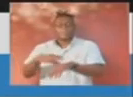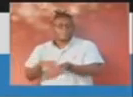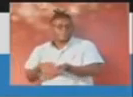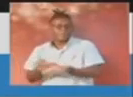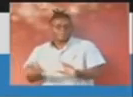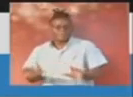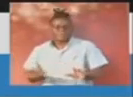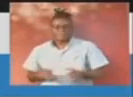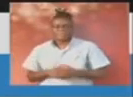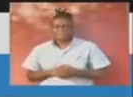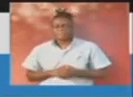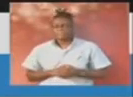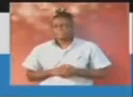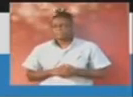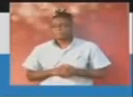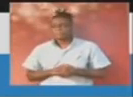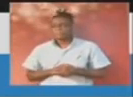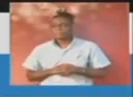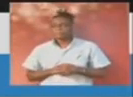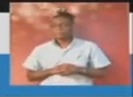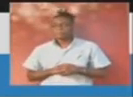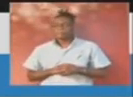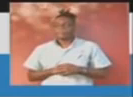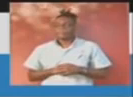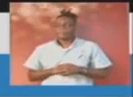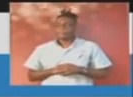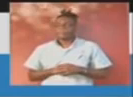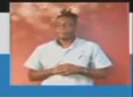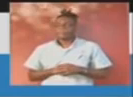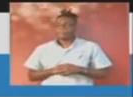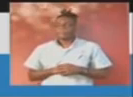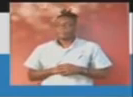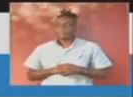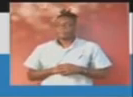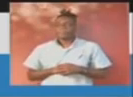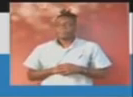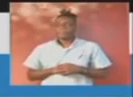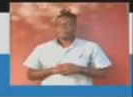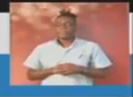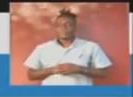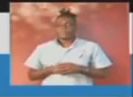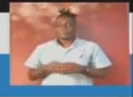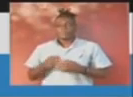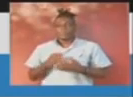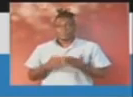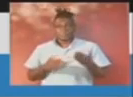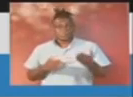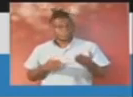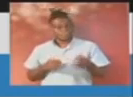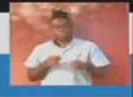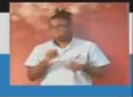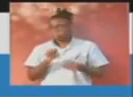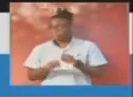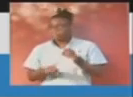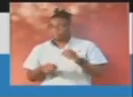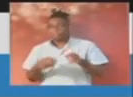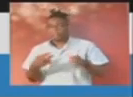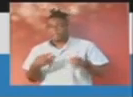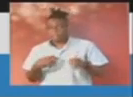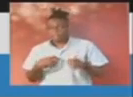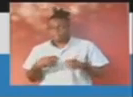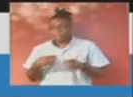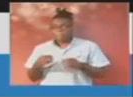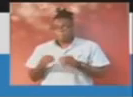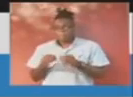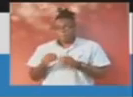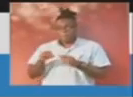Hospital. It aids in decanting of patients to free up turnover space at major COVID-19